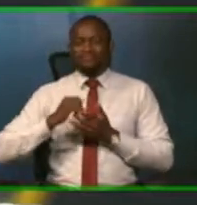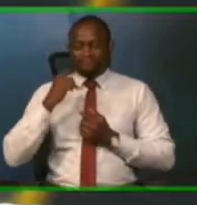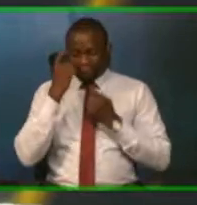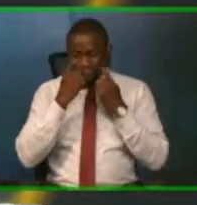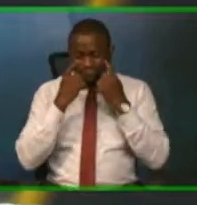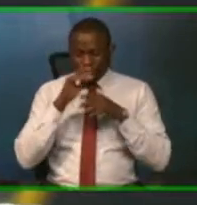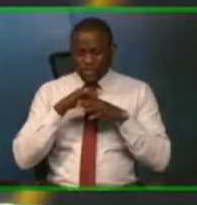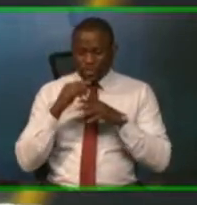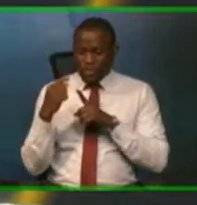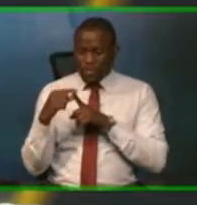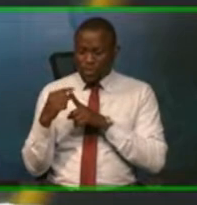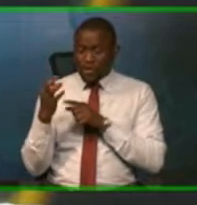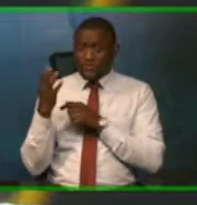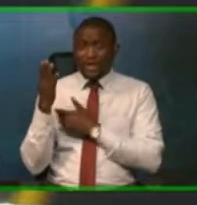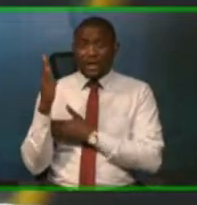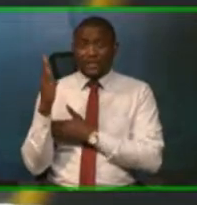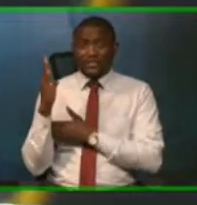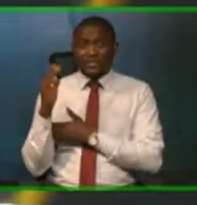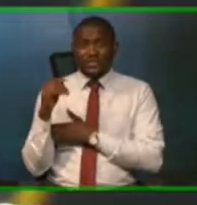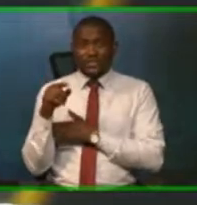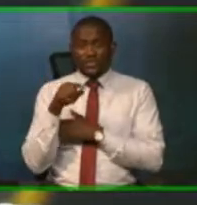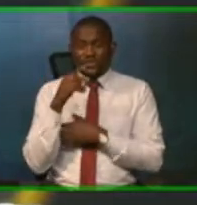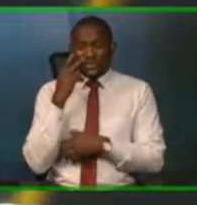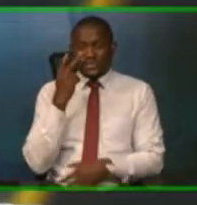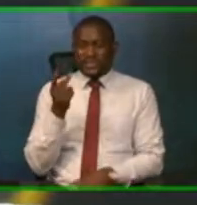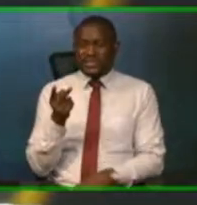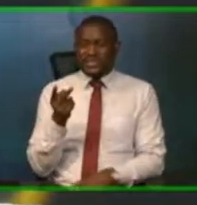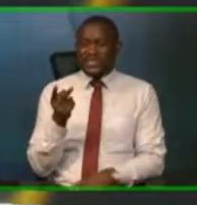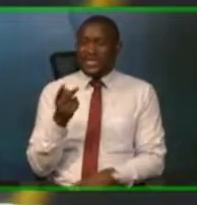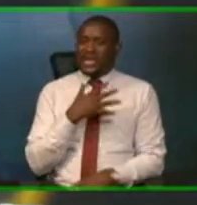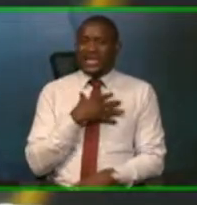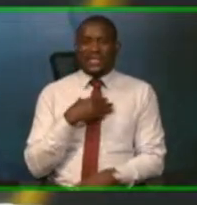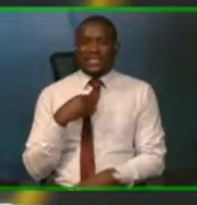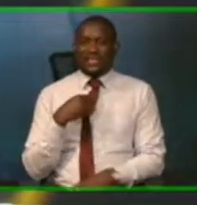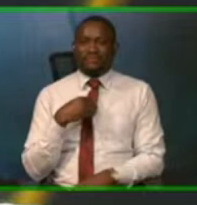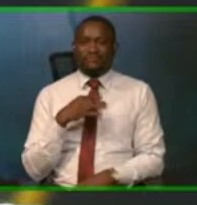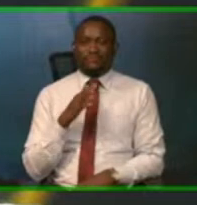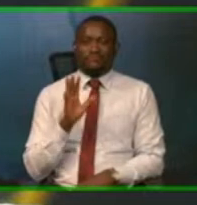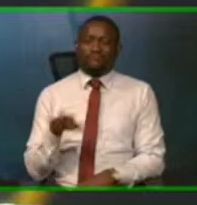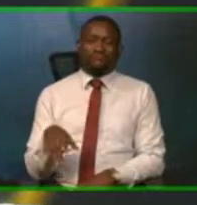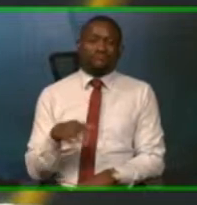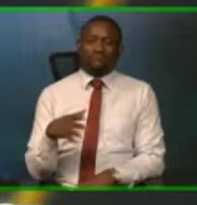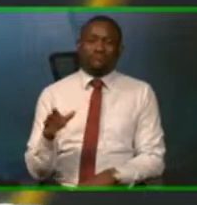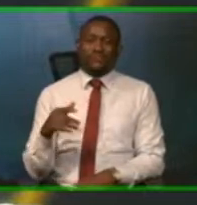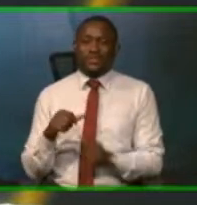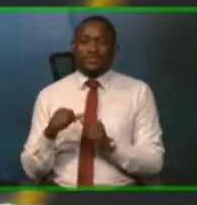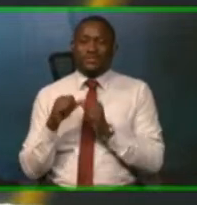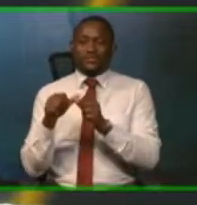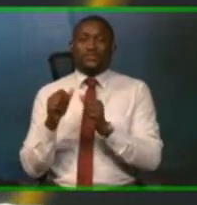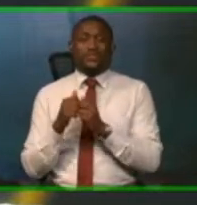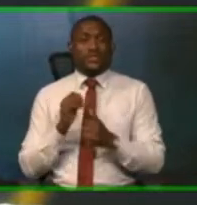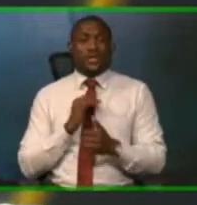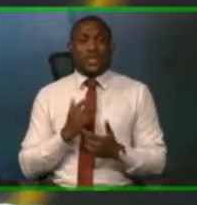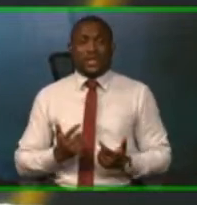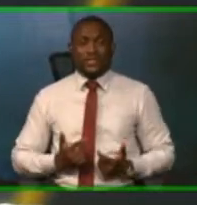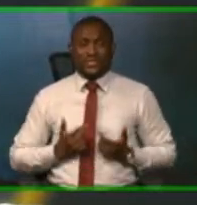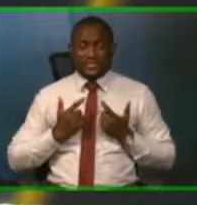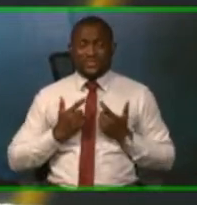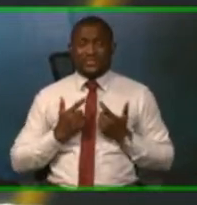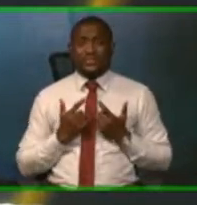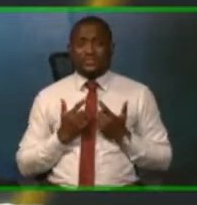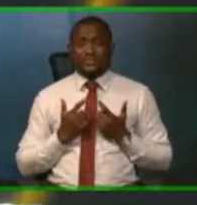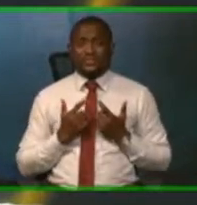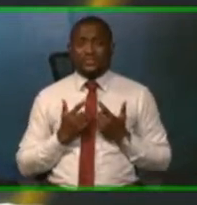word of God, you see. And you just say, look, let's go on with our lives. All